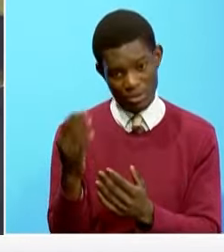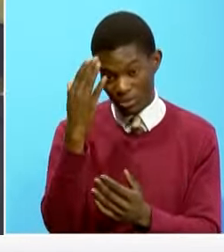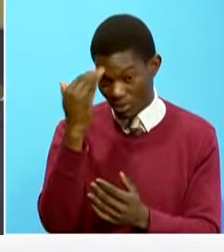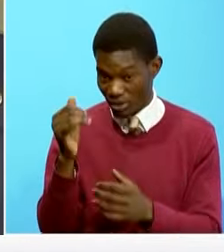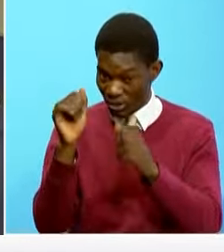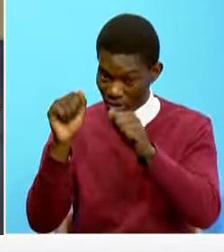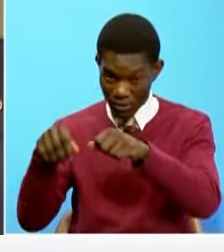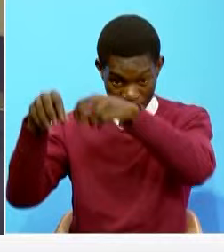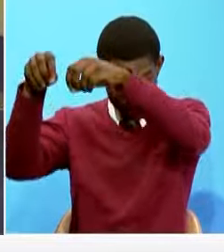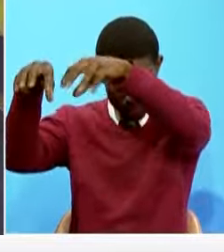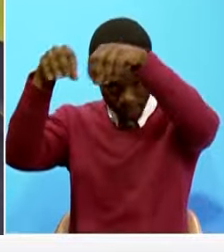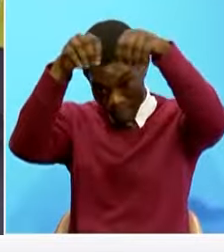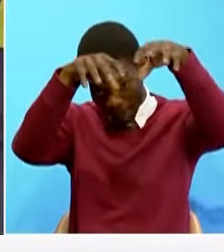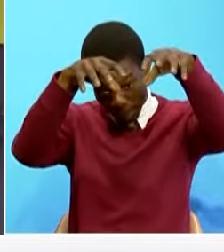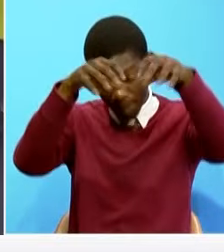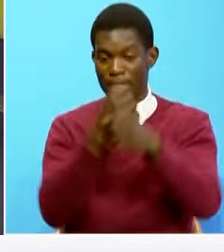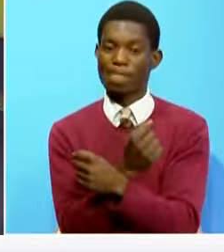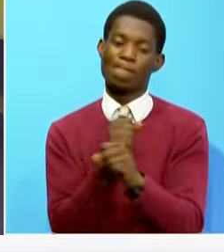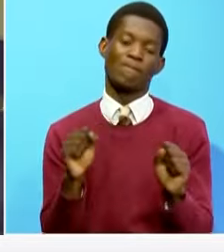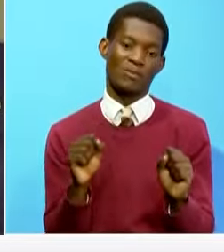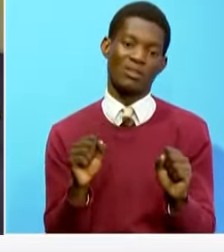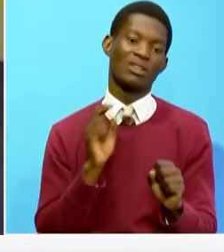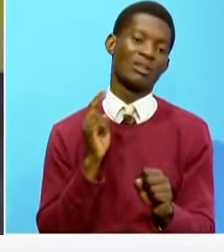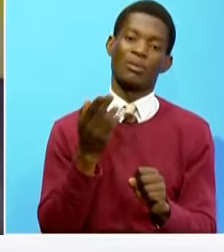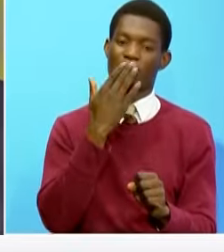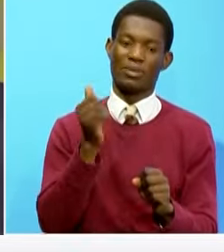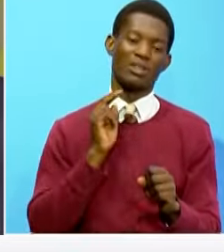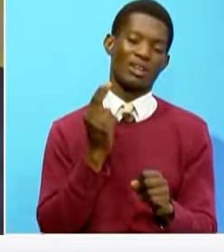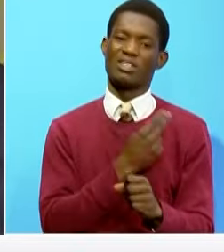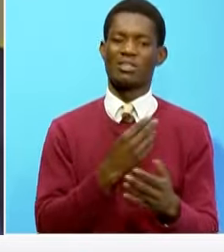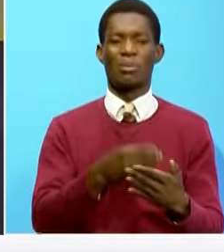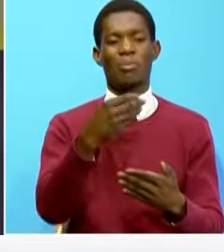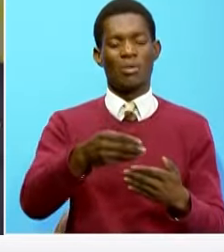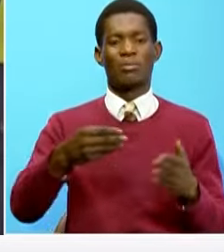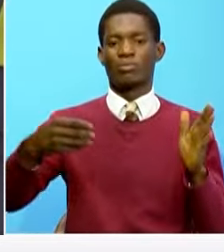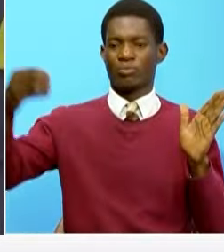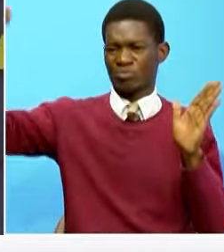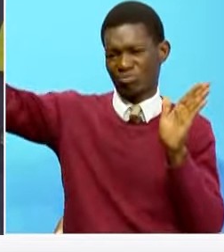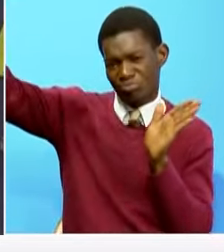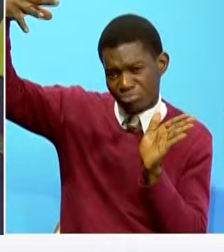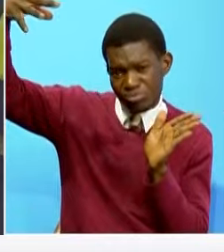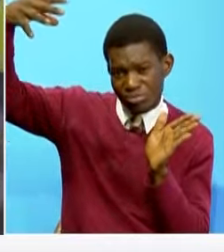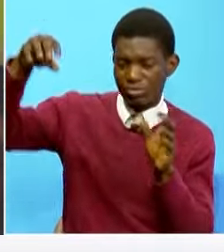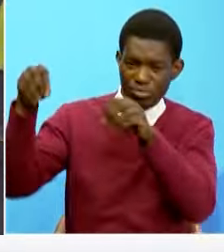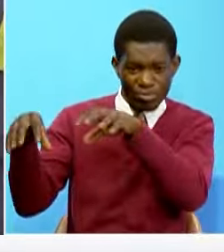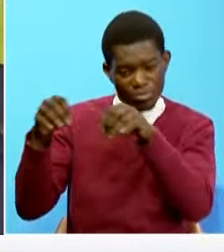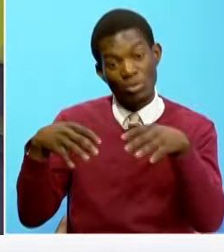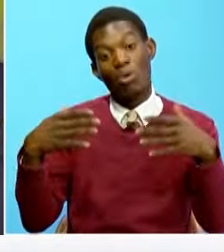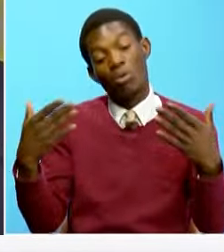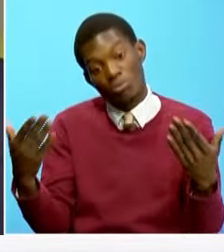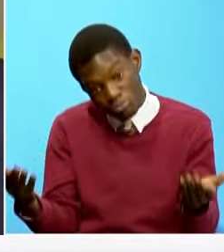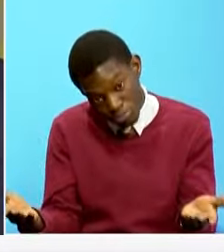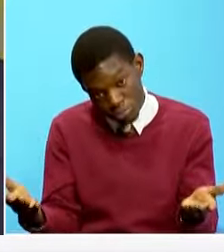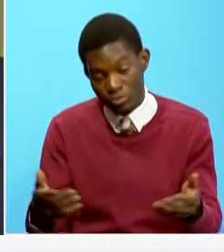for a genset. Or even just solar. Exactly. So it is something that we need to have at the back of our mind.